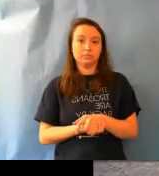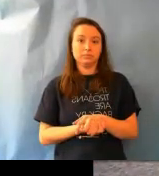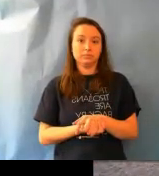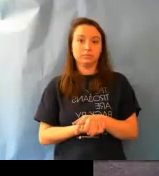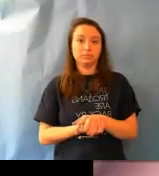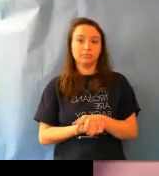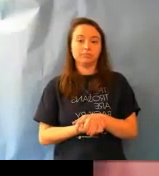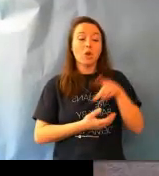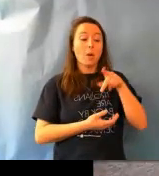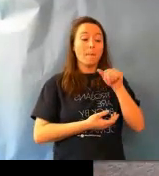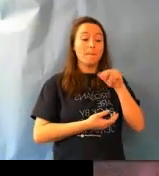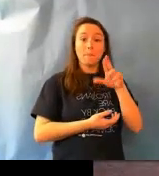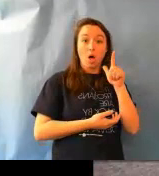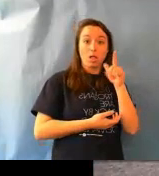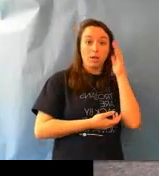Paul had